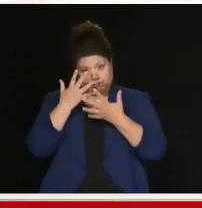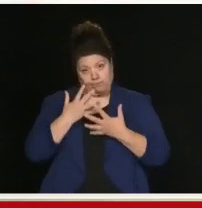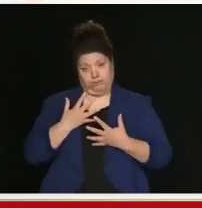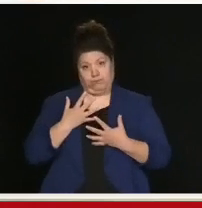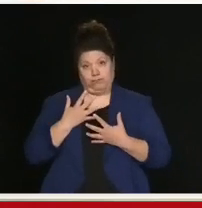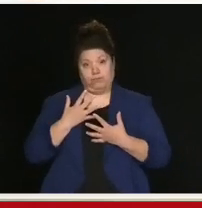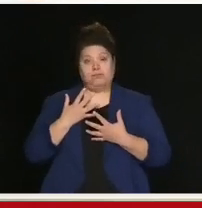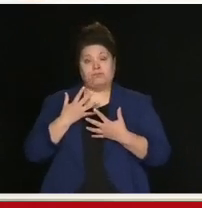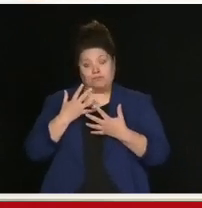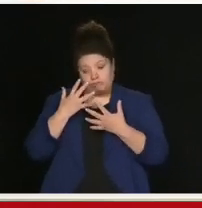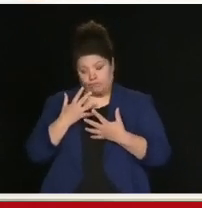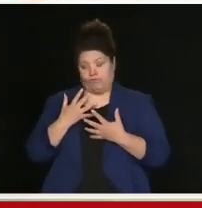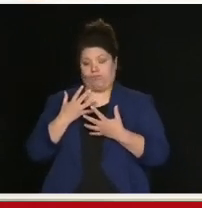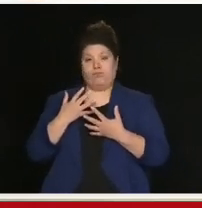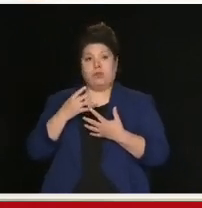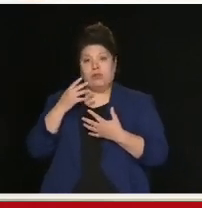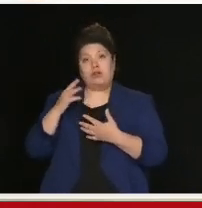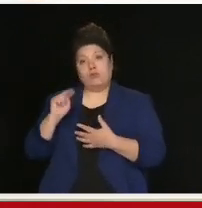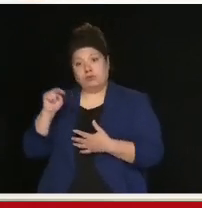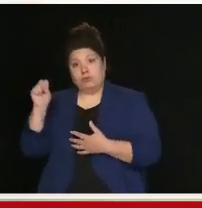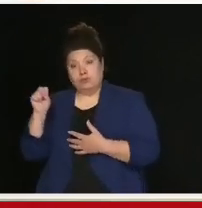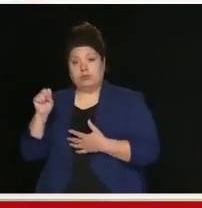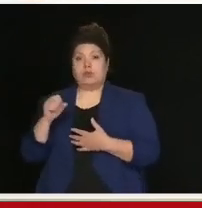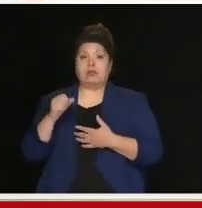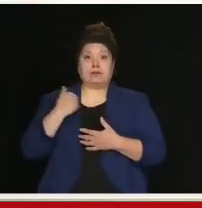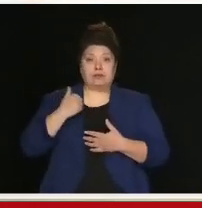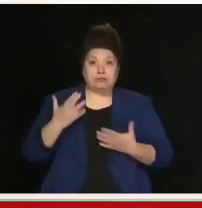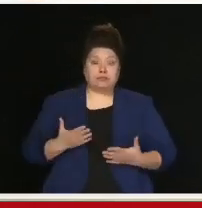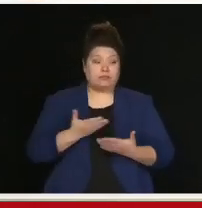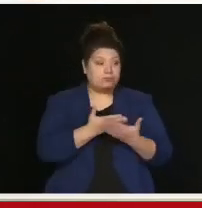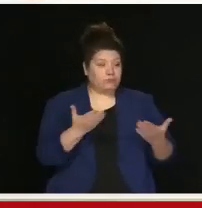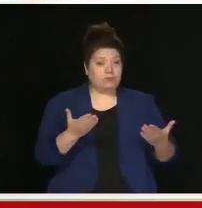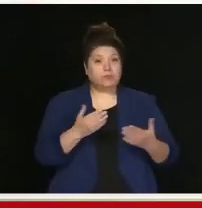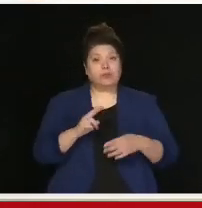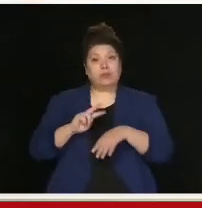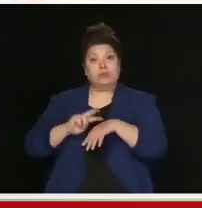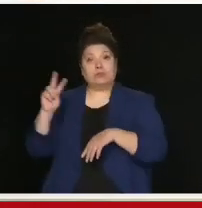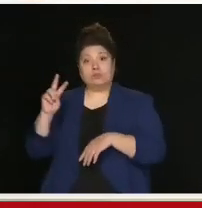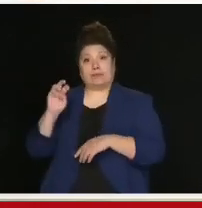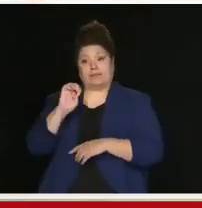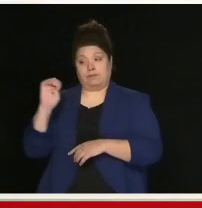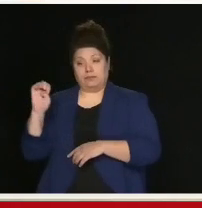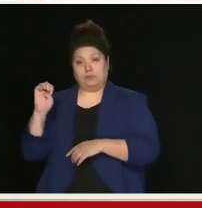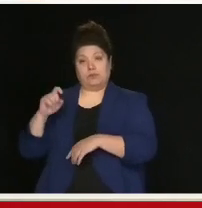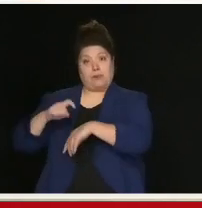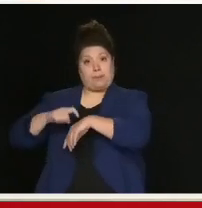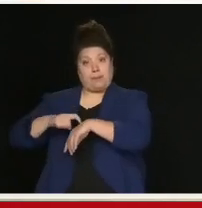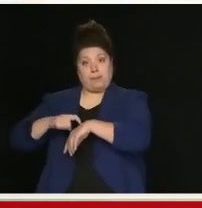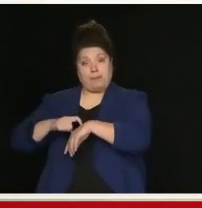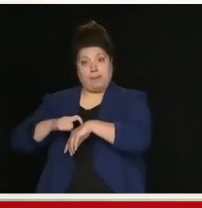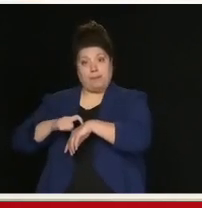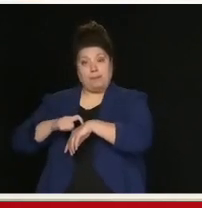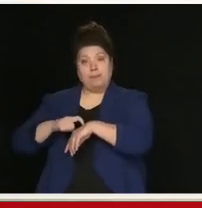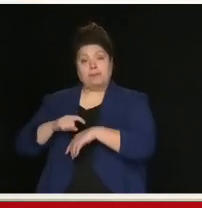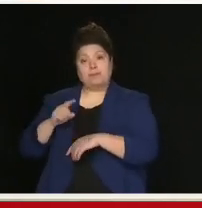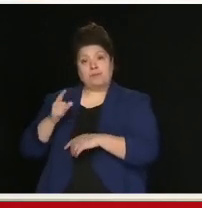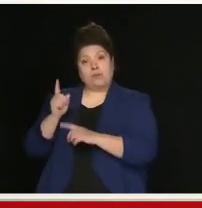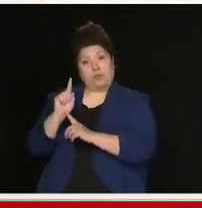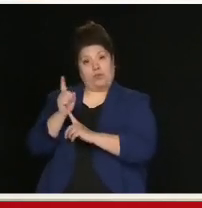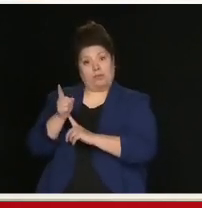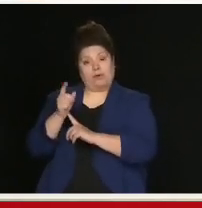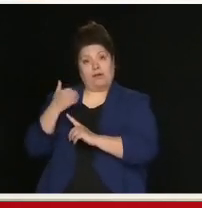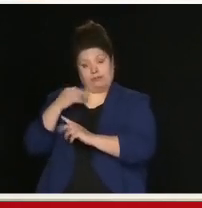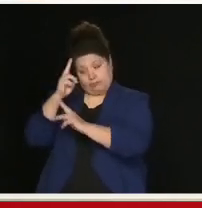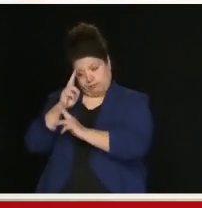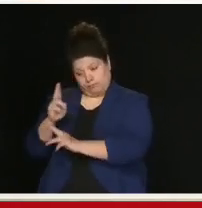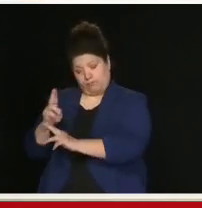Difficult for people of Nova Scotia and Canadians. At 2 p.m. Atlantic time, we will